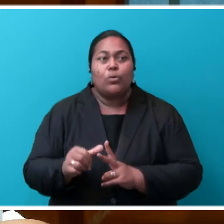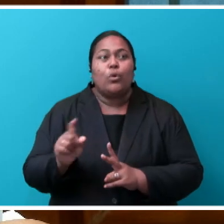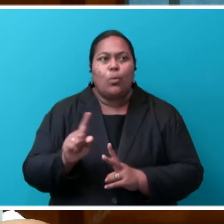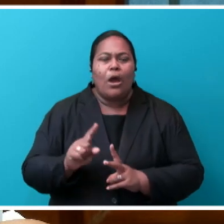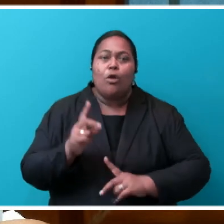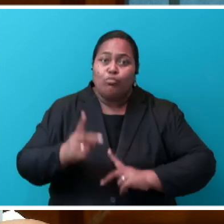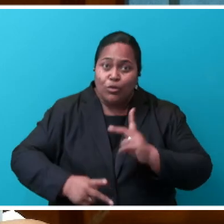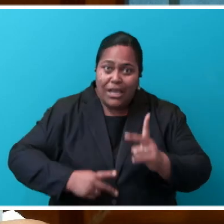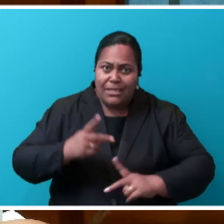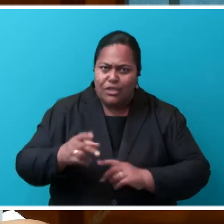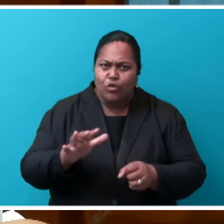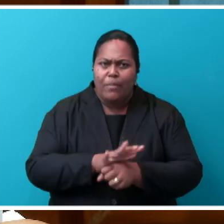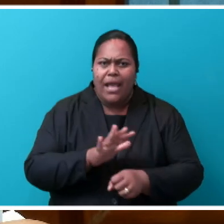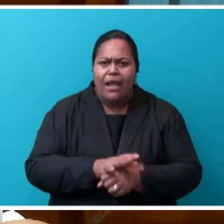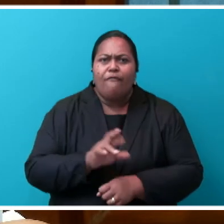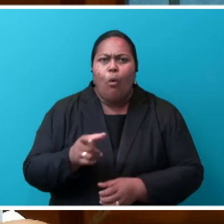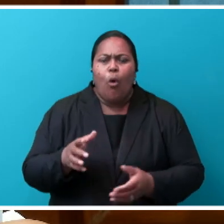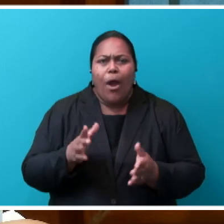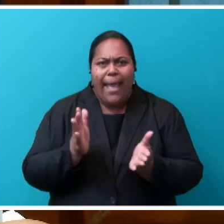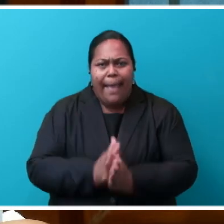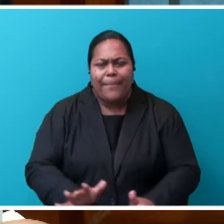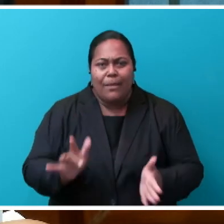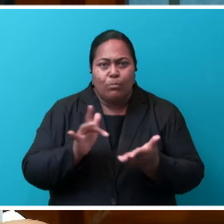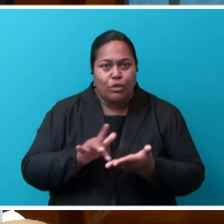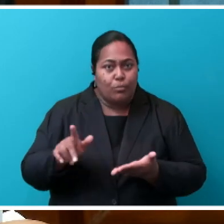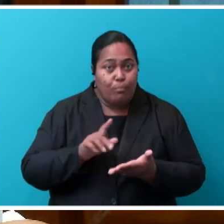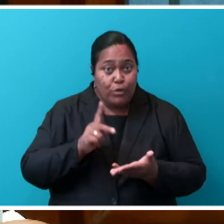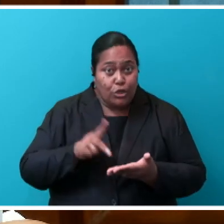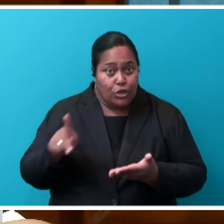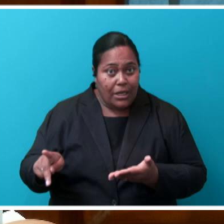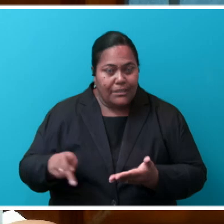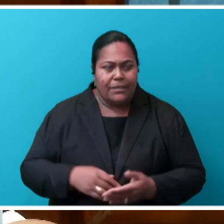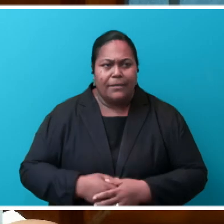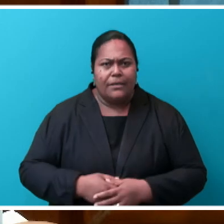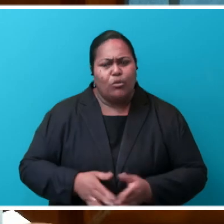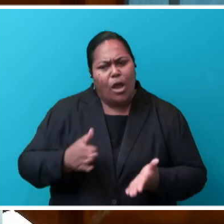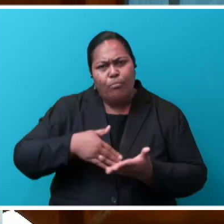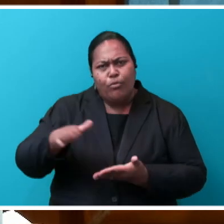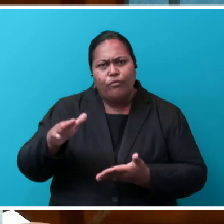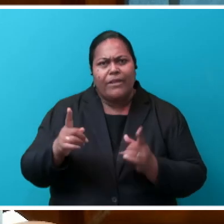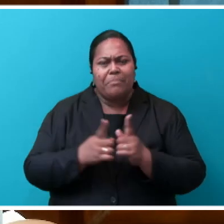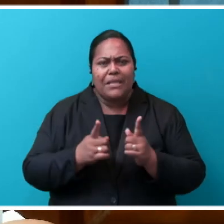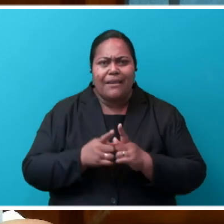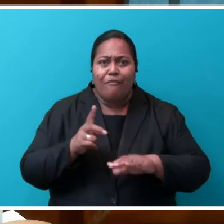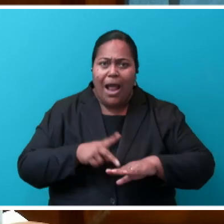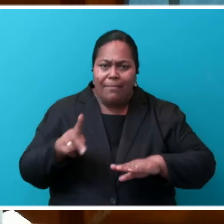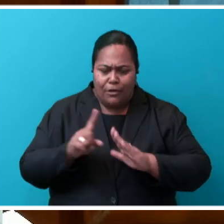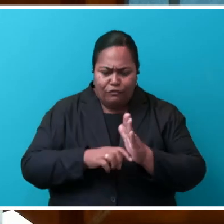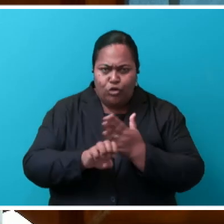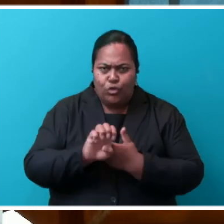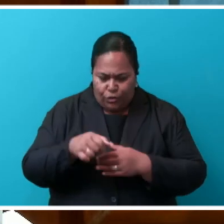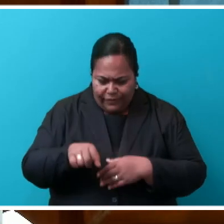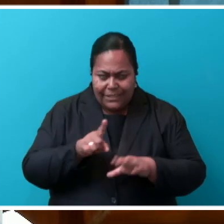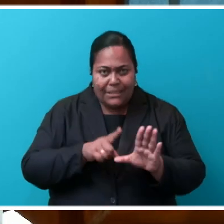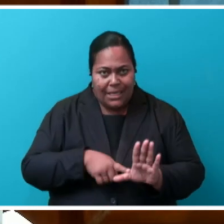incumbent roles and vacant positions. The JEE was approved in Cabinet sitting of the June of this year. Cabinet